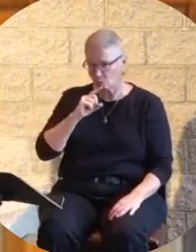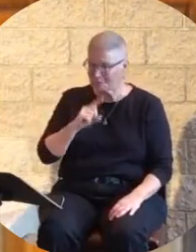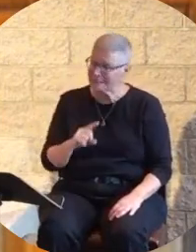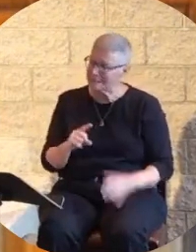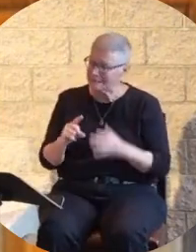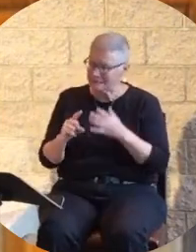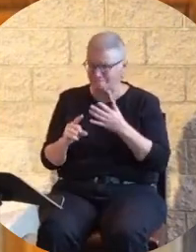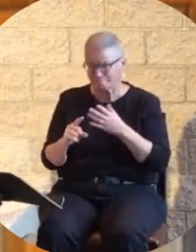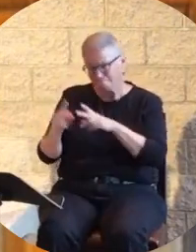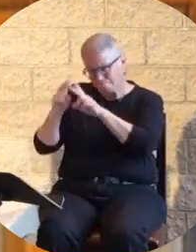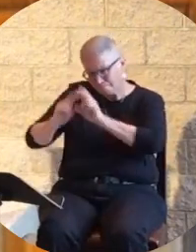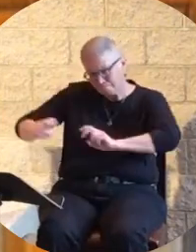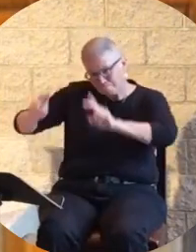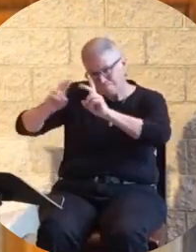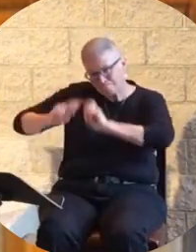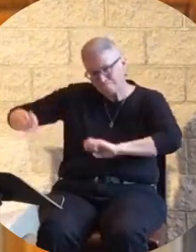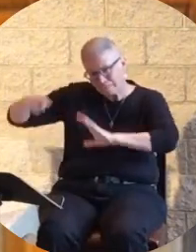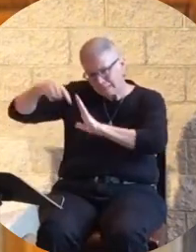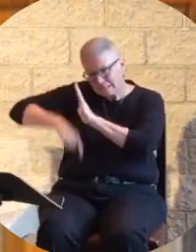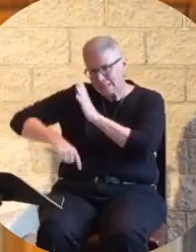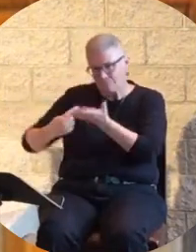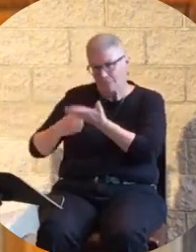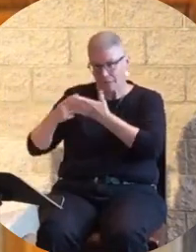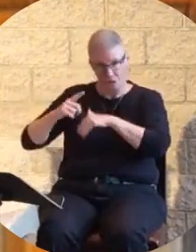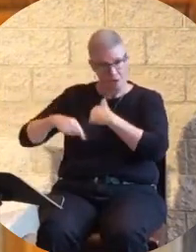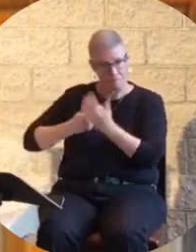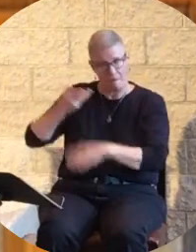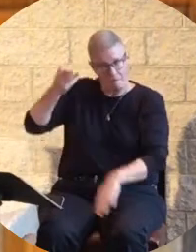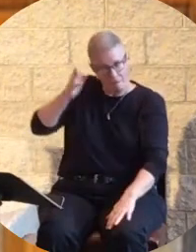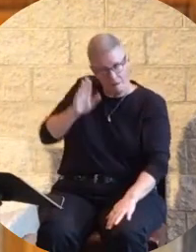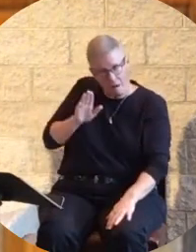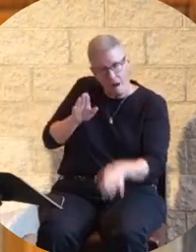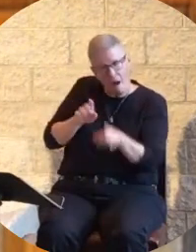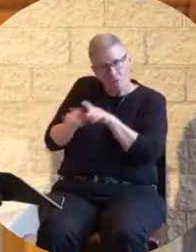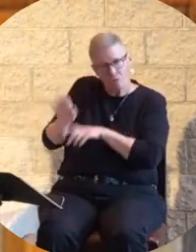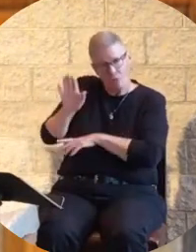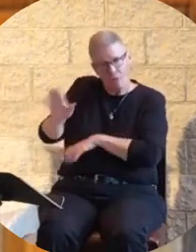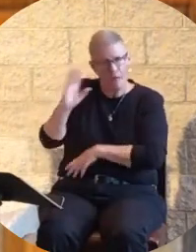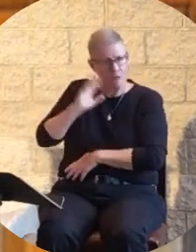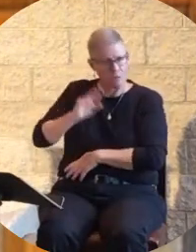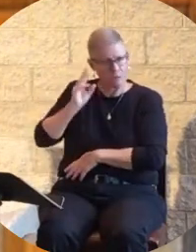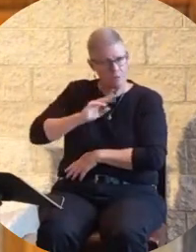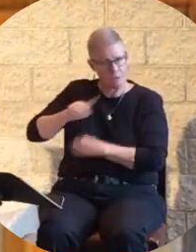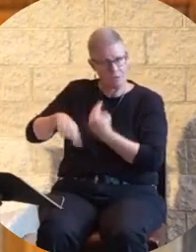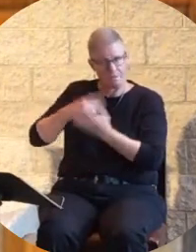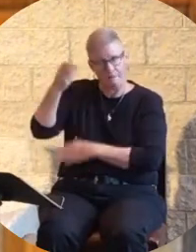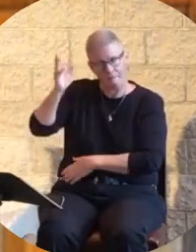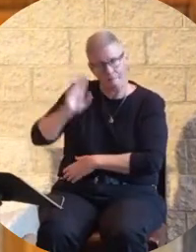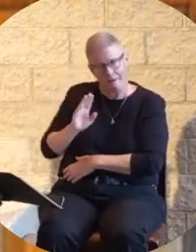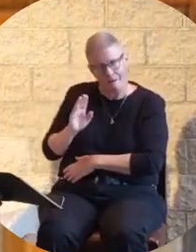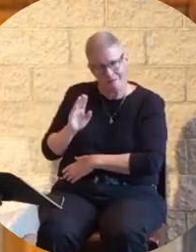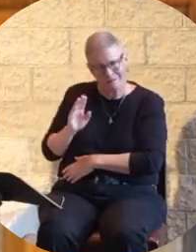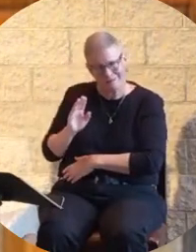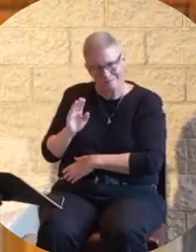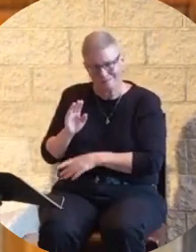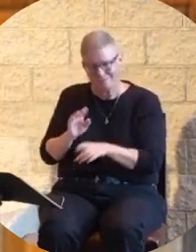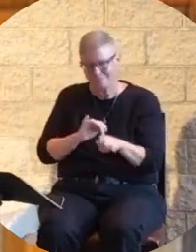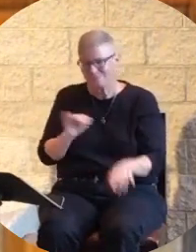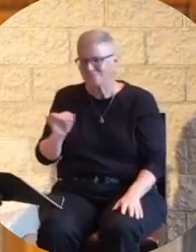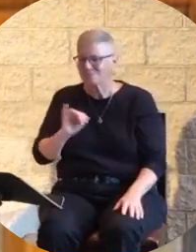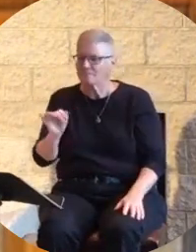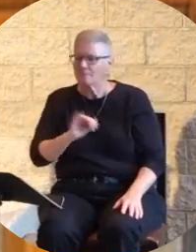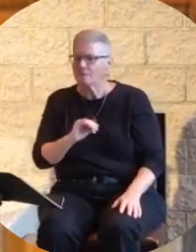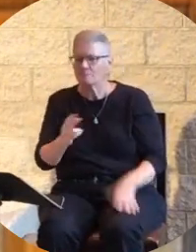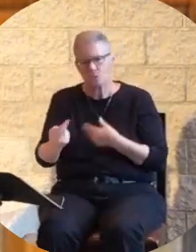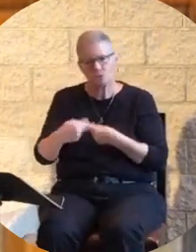existential discussion today about God and their experience of Ooh. God and names for God. So join us.